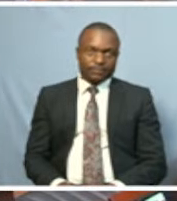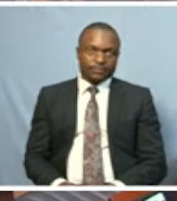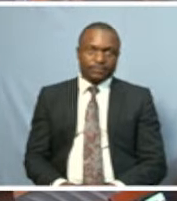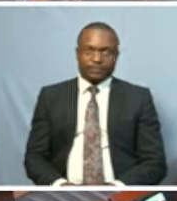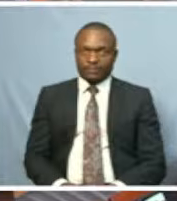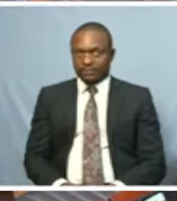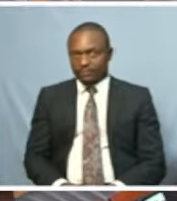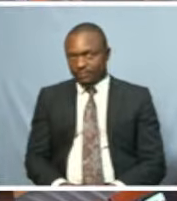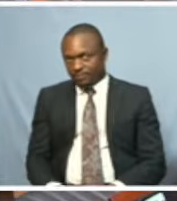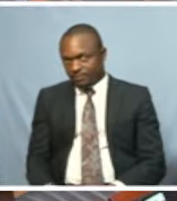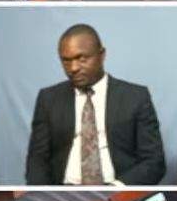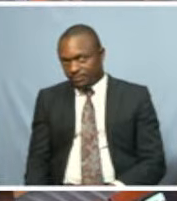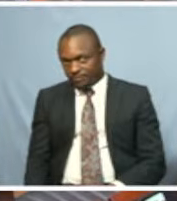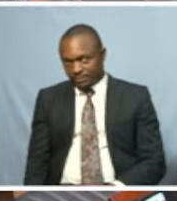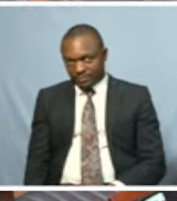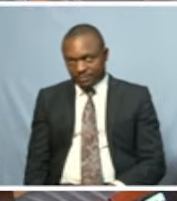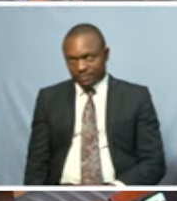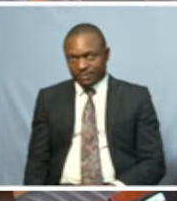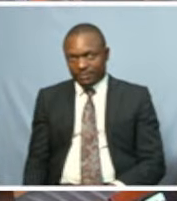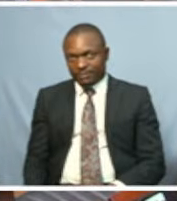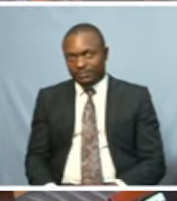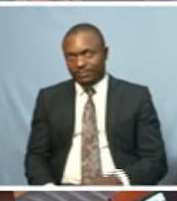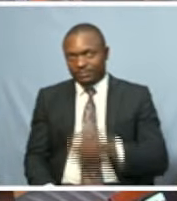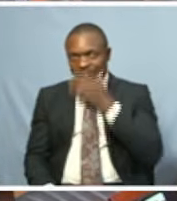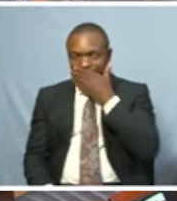On Island